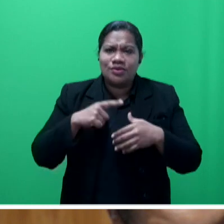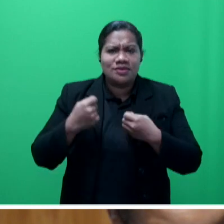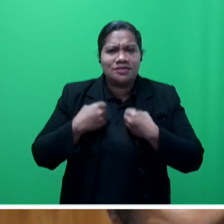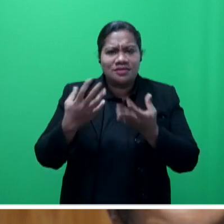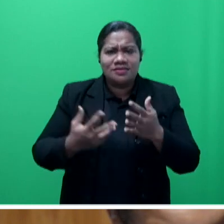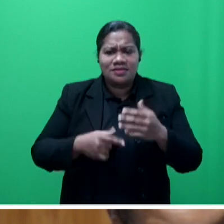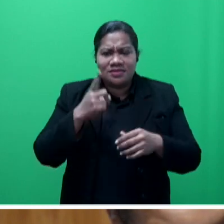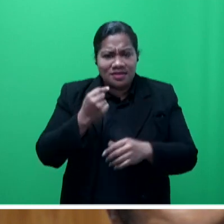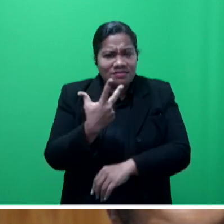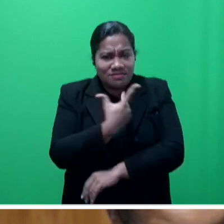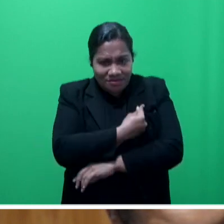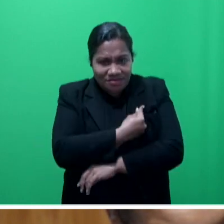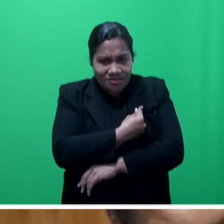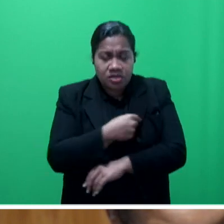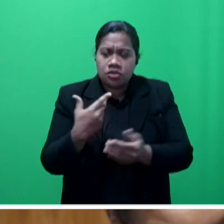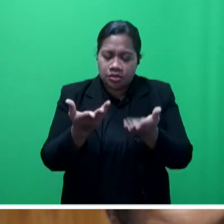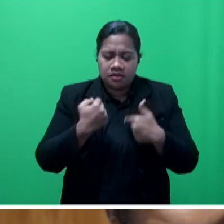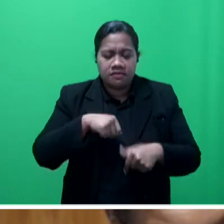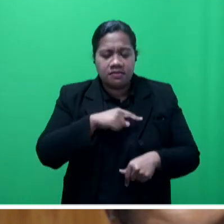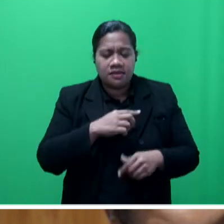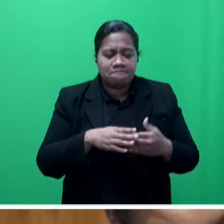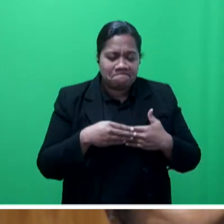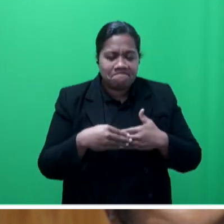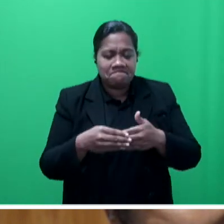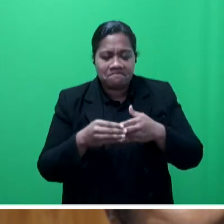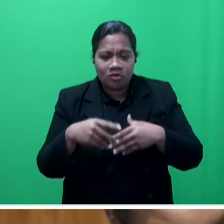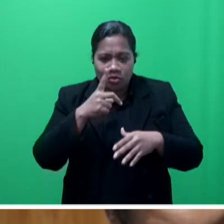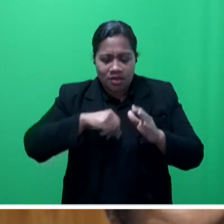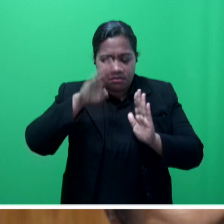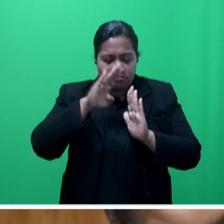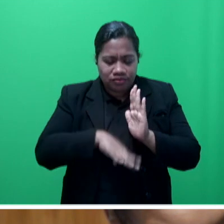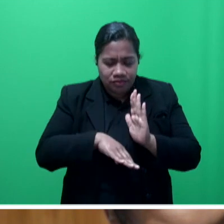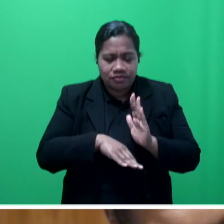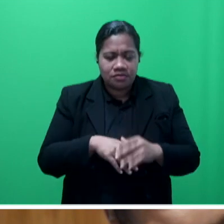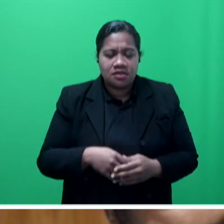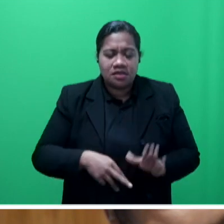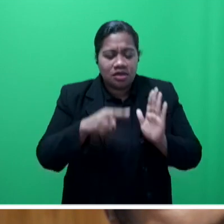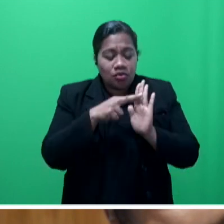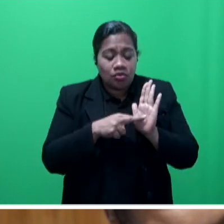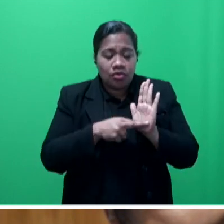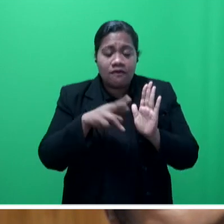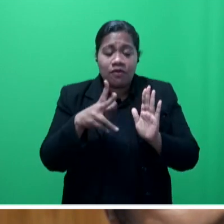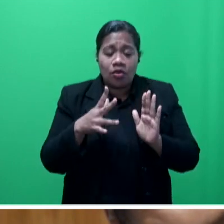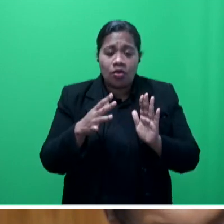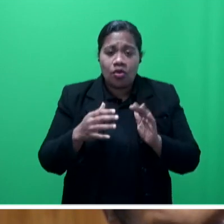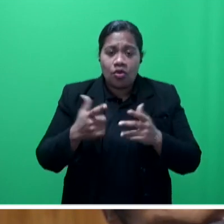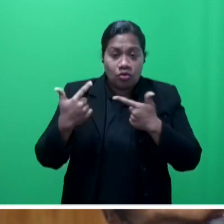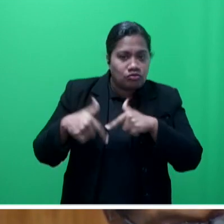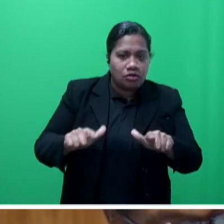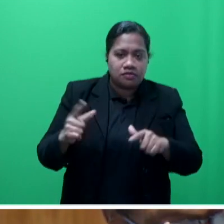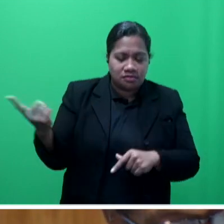gave us the flexibility, Honourable Speaker, to drop the requirement for vaccinated travellers to produce a pre-arrival